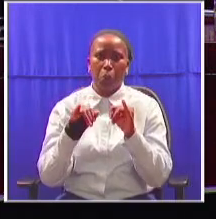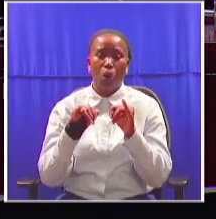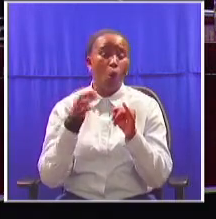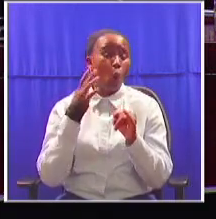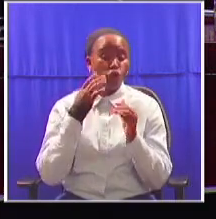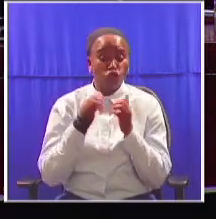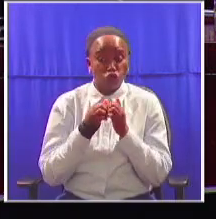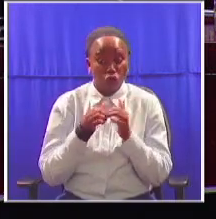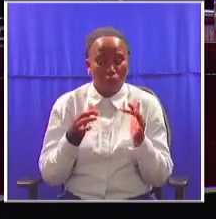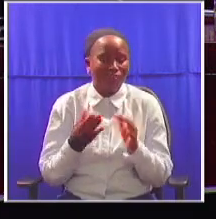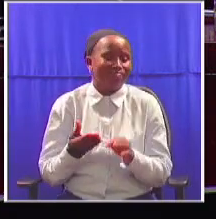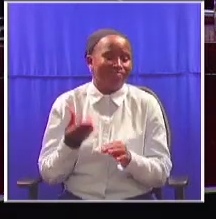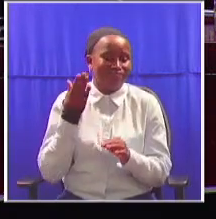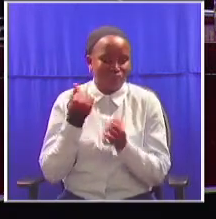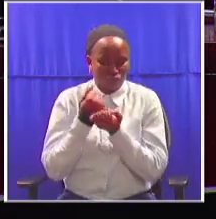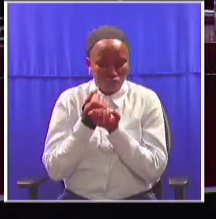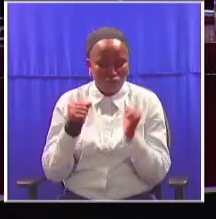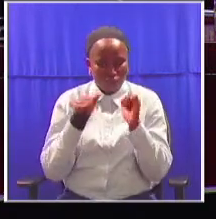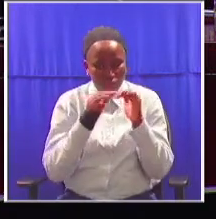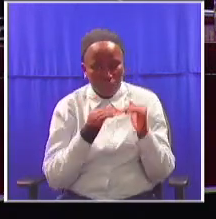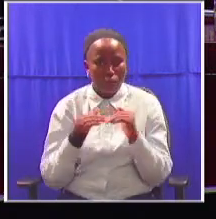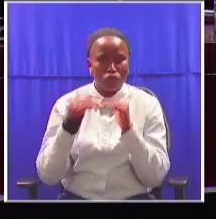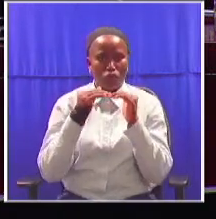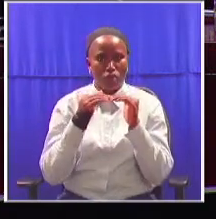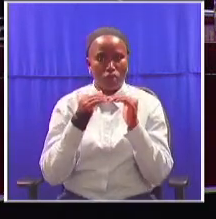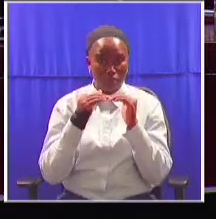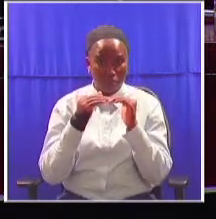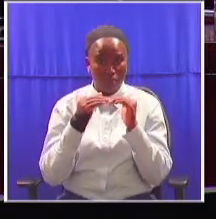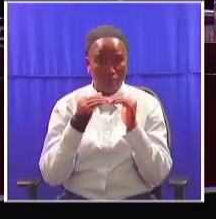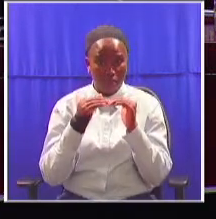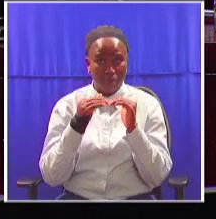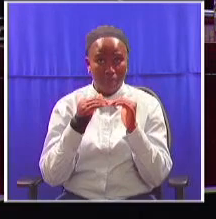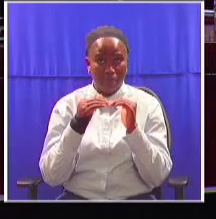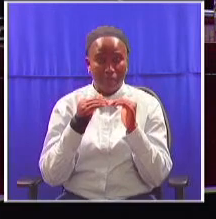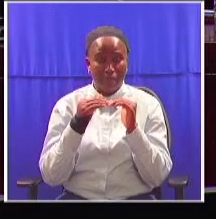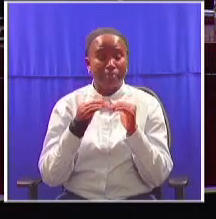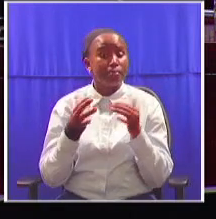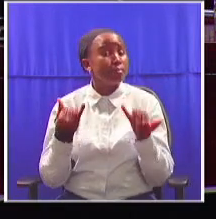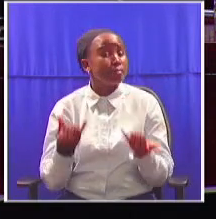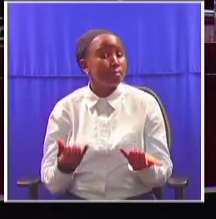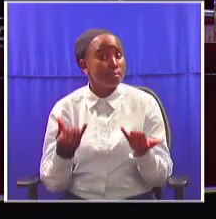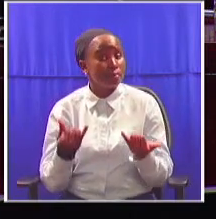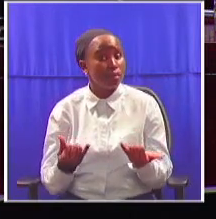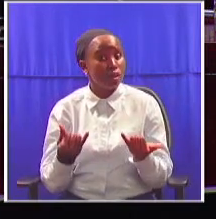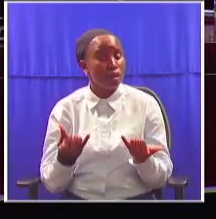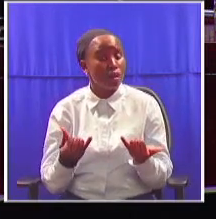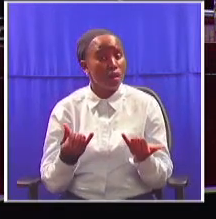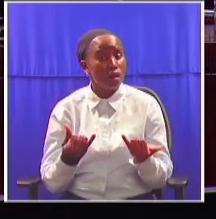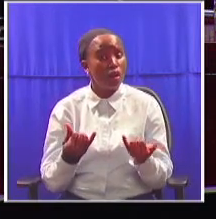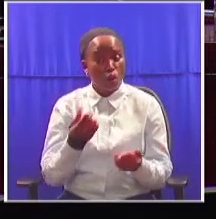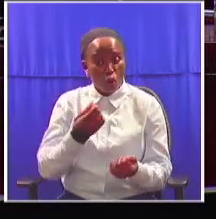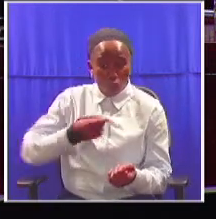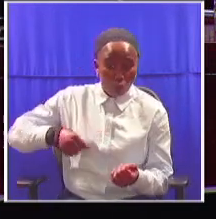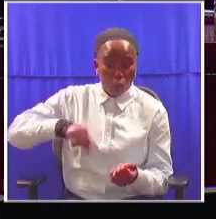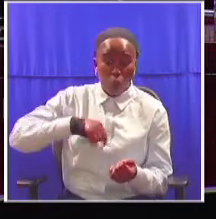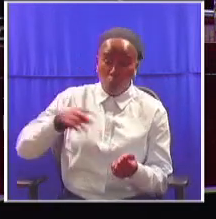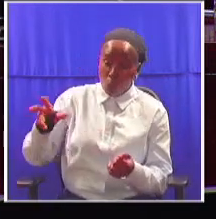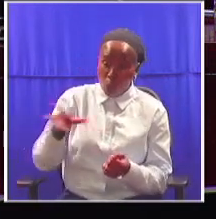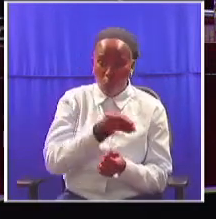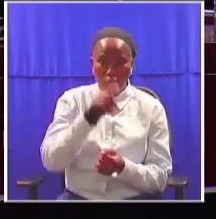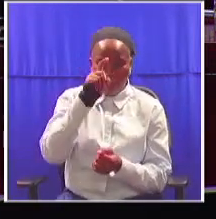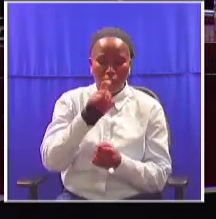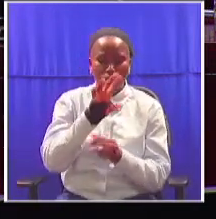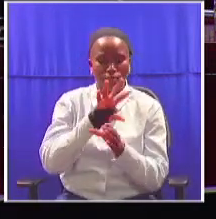democracy, we are all called upon to be part of the solution to